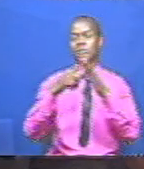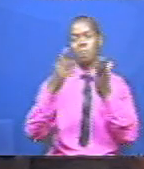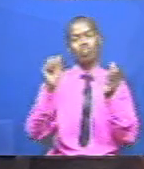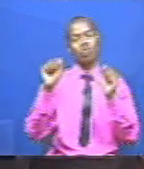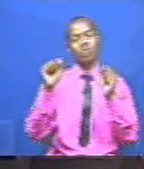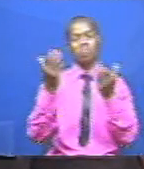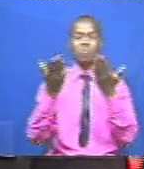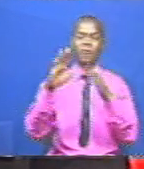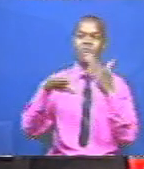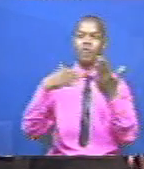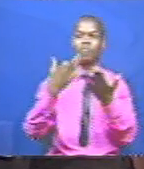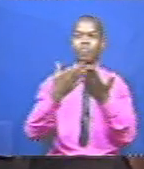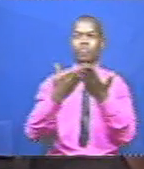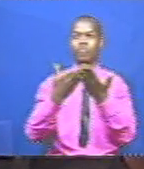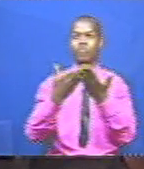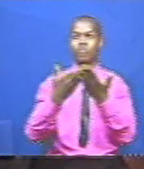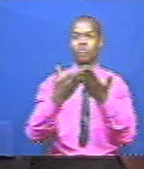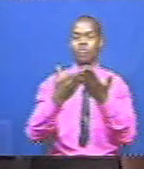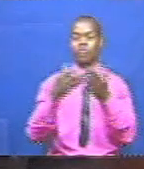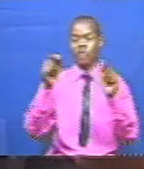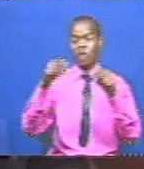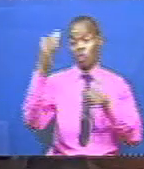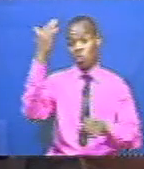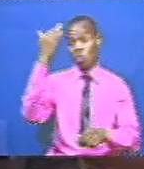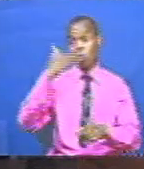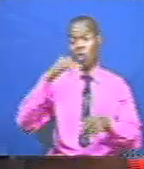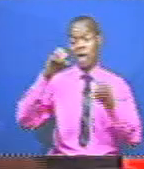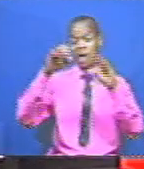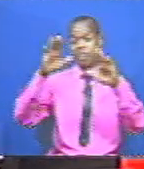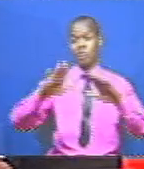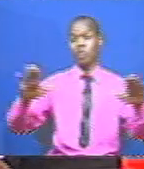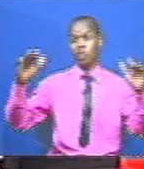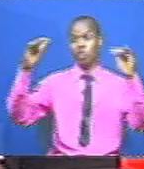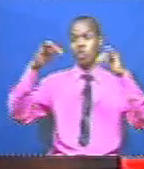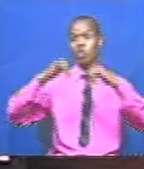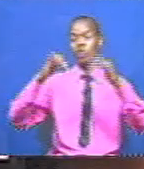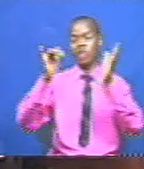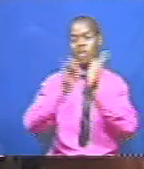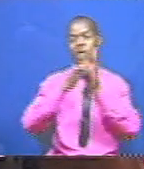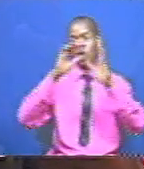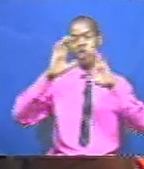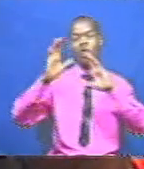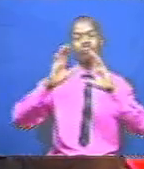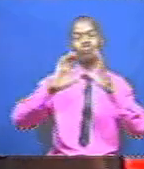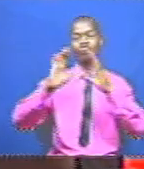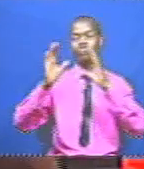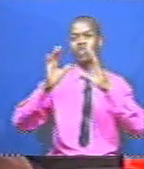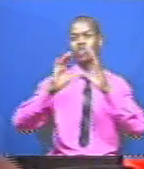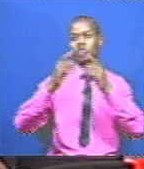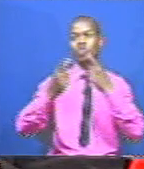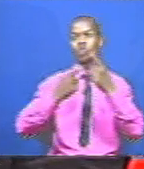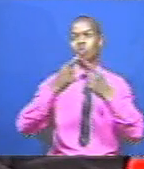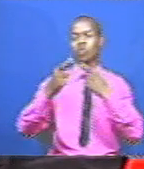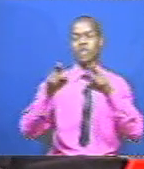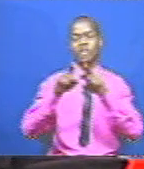So, and this is why I think at the devolution conference, that conversation came in very, very heavily. And I'm glad